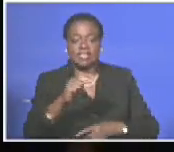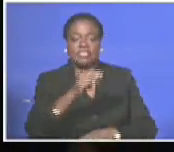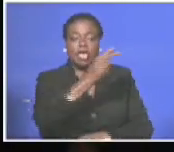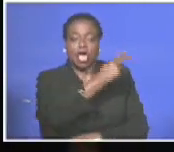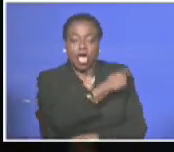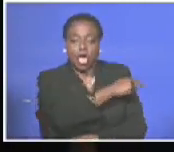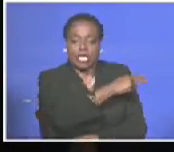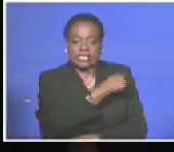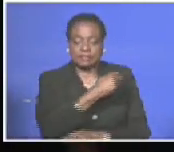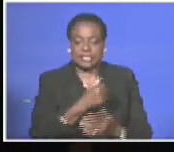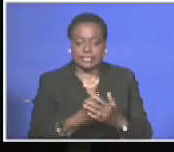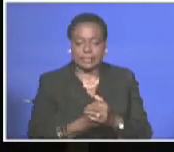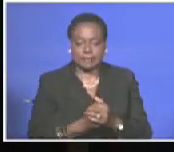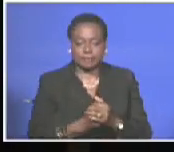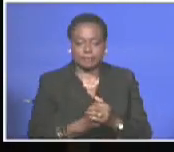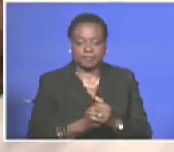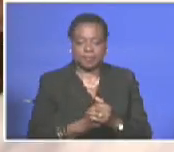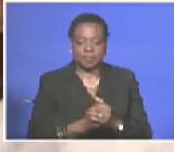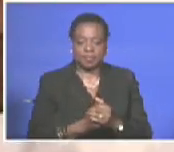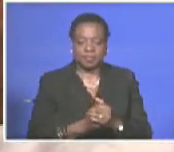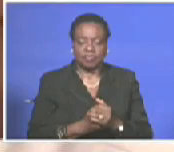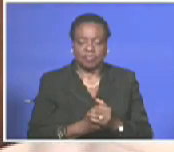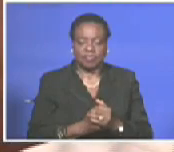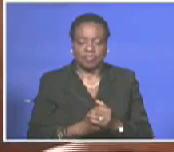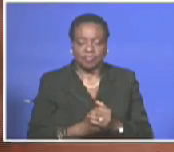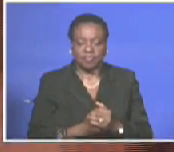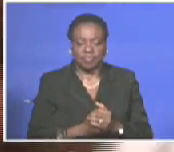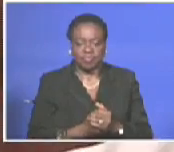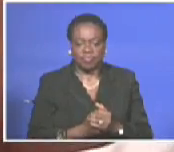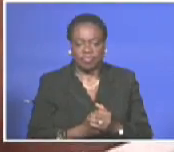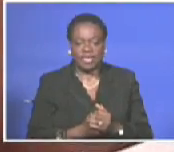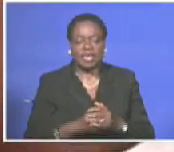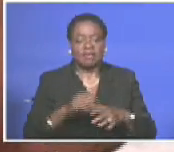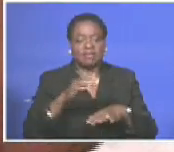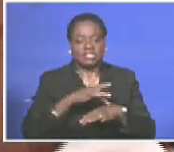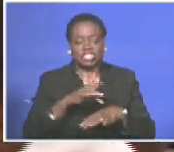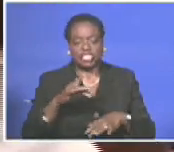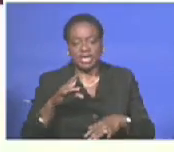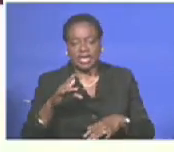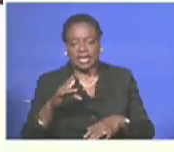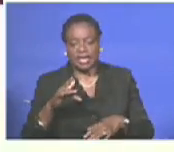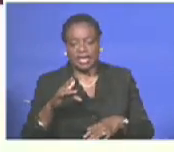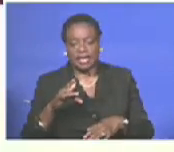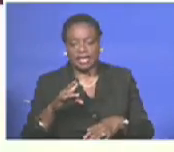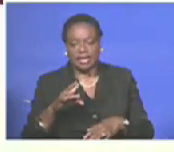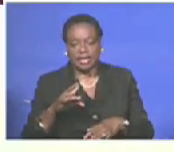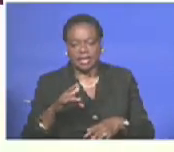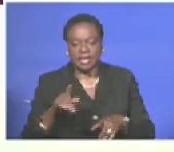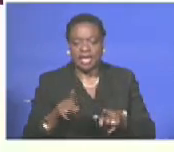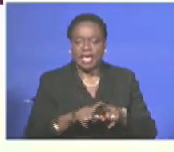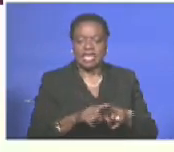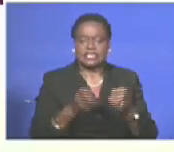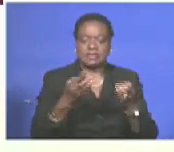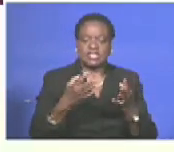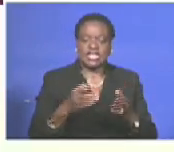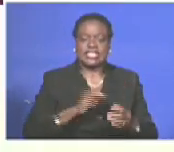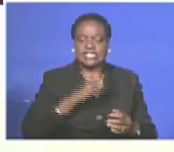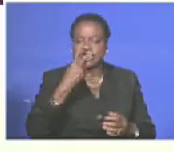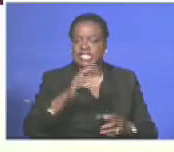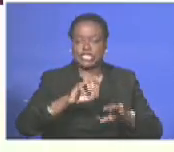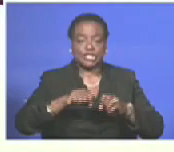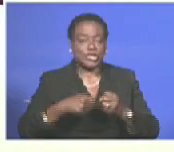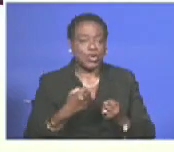public health facility going. Look forward to sharing in as much as it allows me to see so many familiar